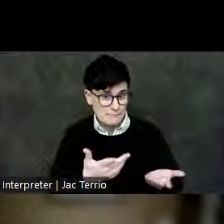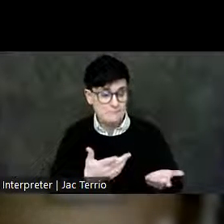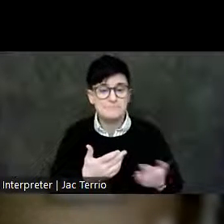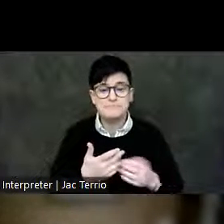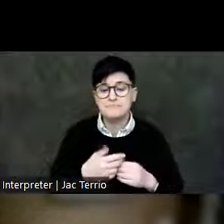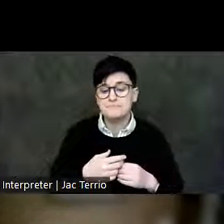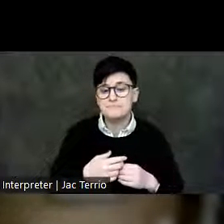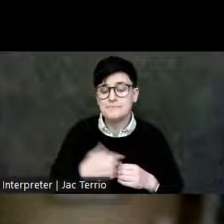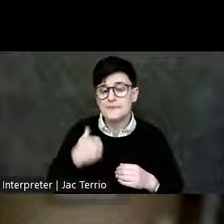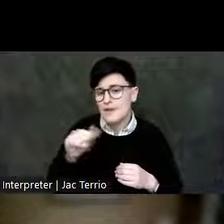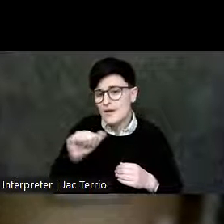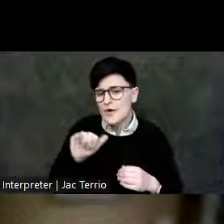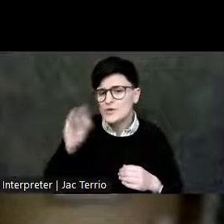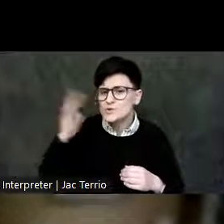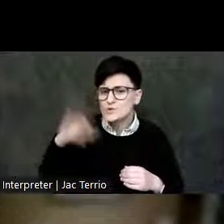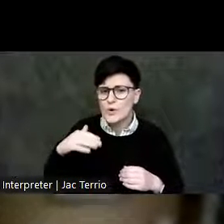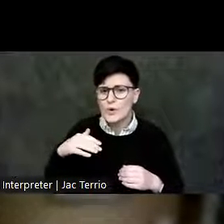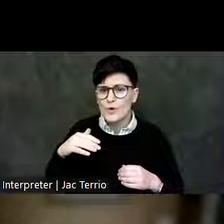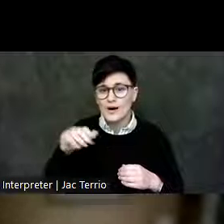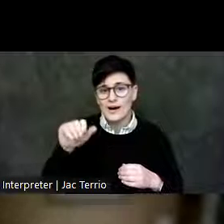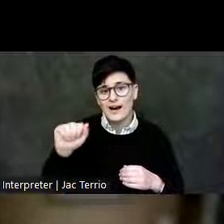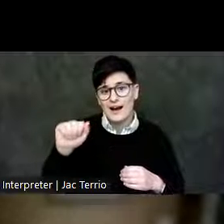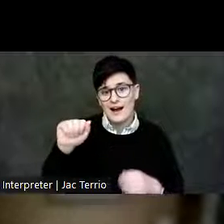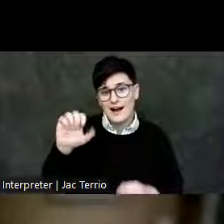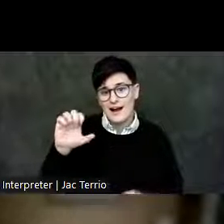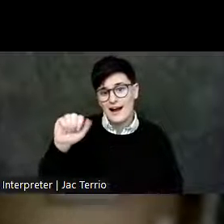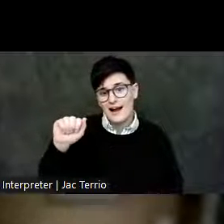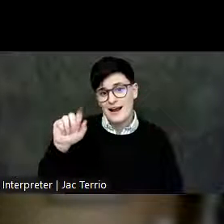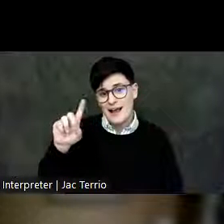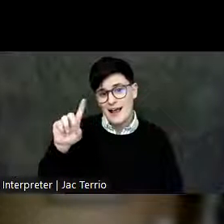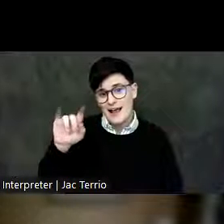also know Acadia National Park up in Maine.